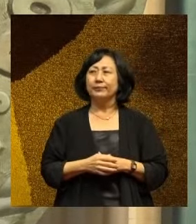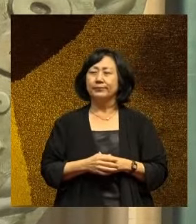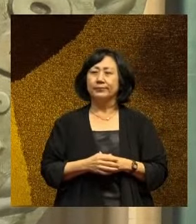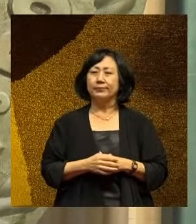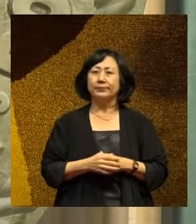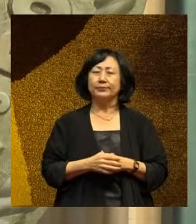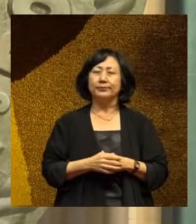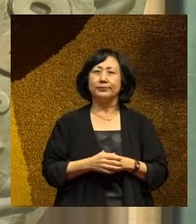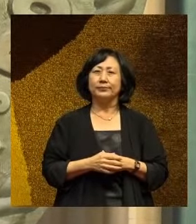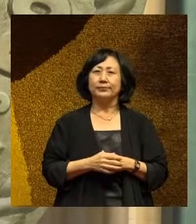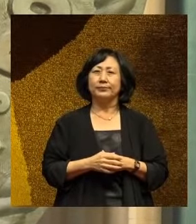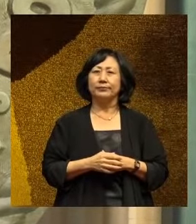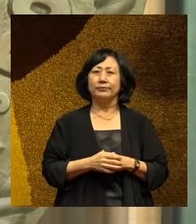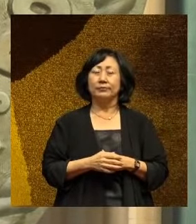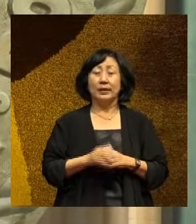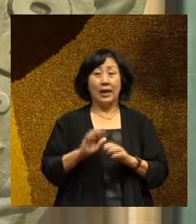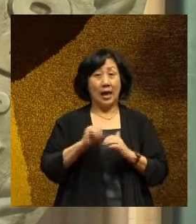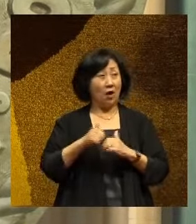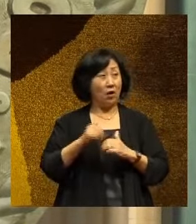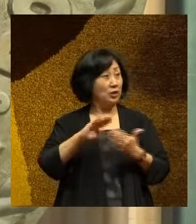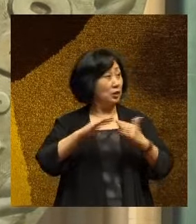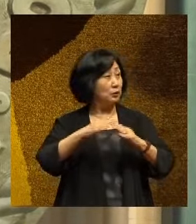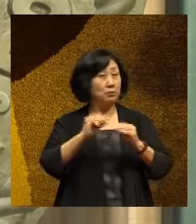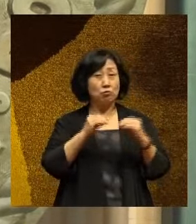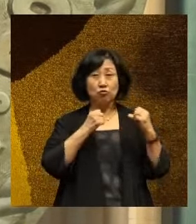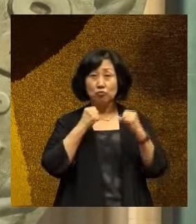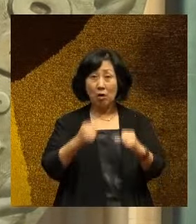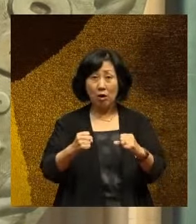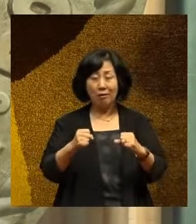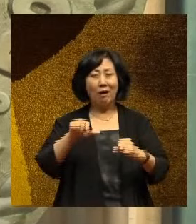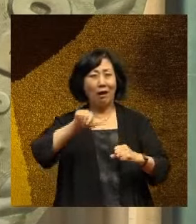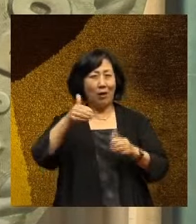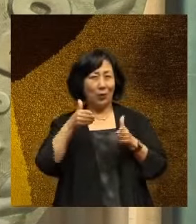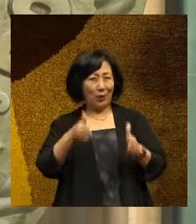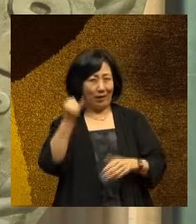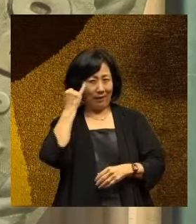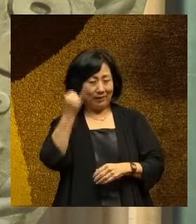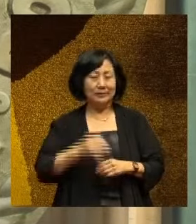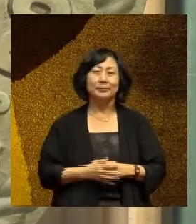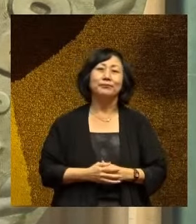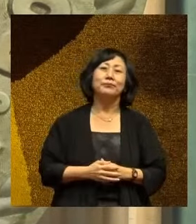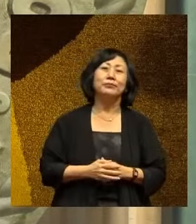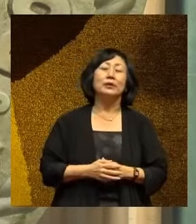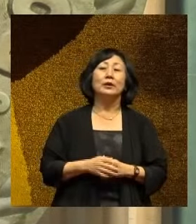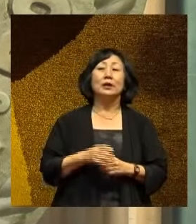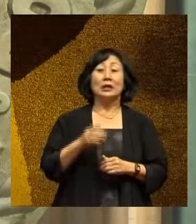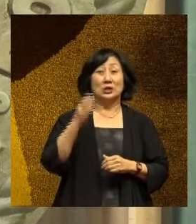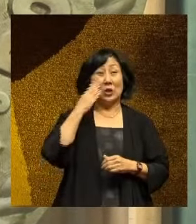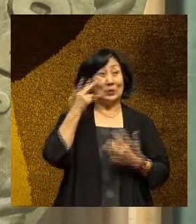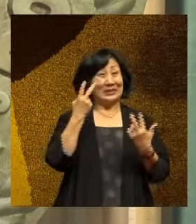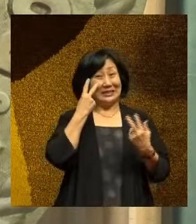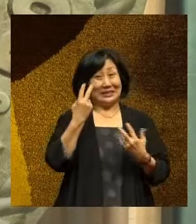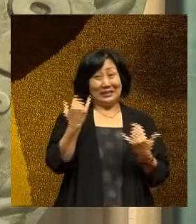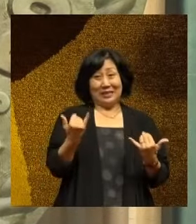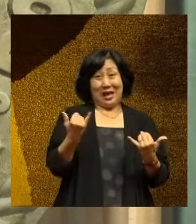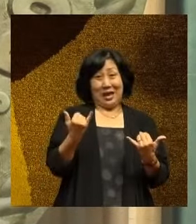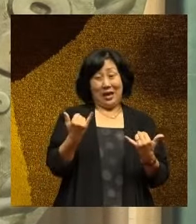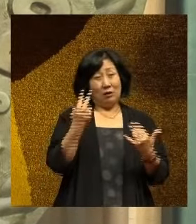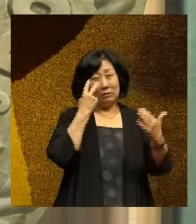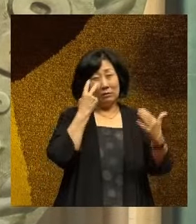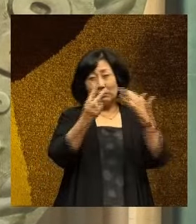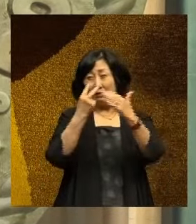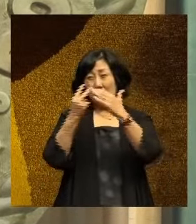We can strengthen our communities in another way too. Given the recent revenue projections, we're asking